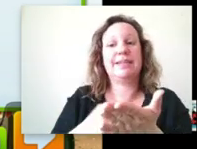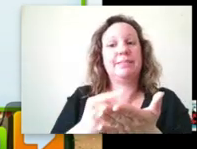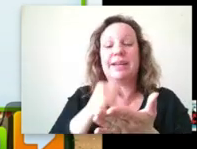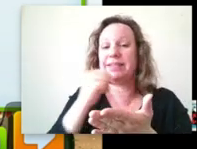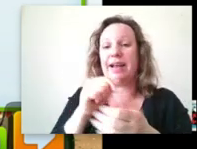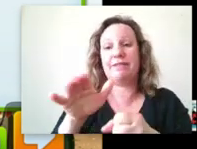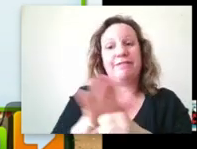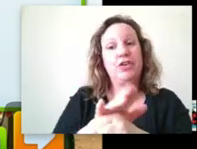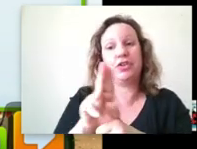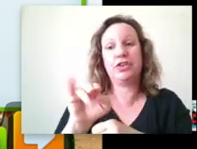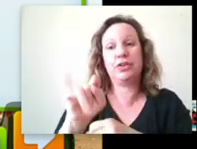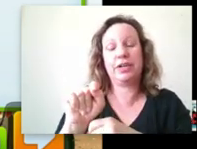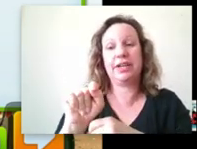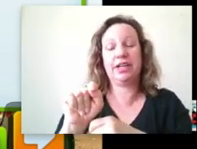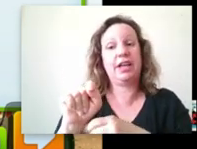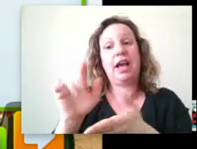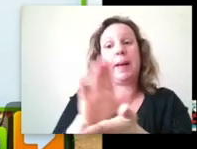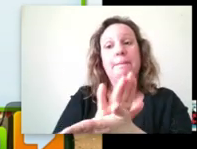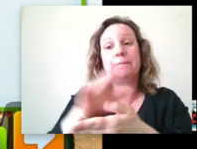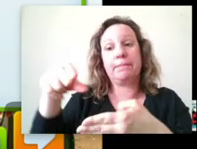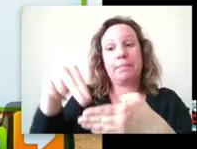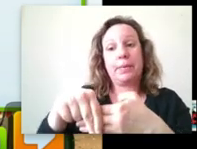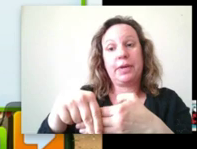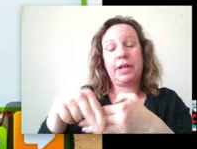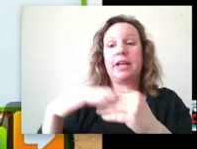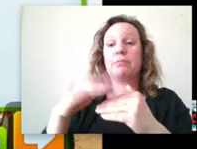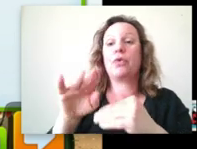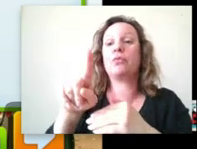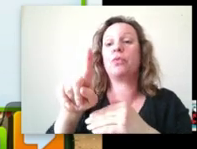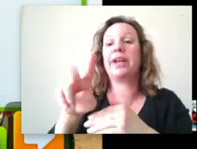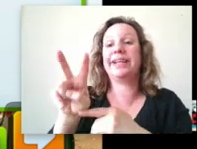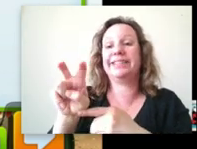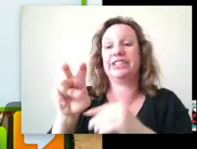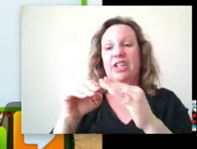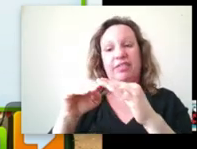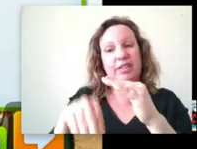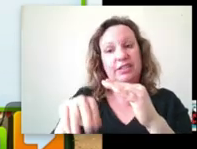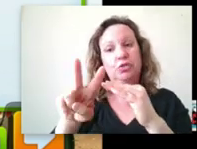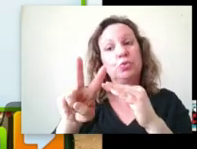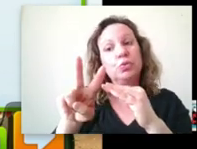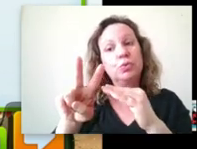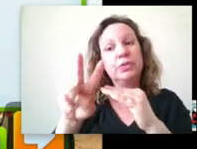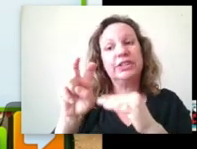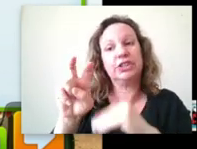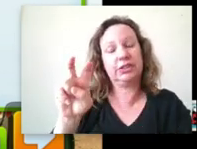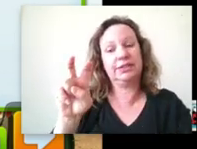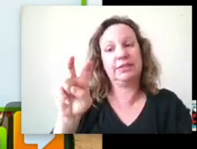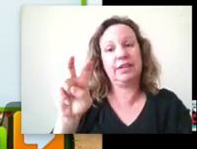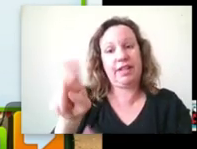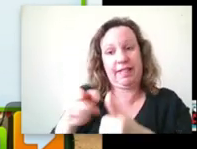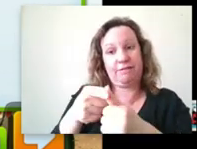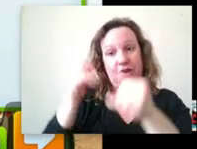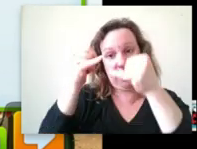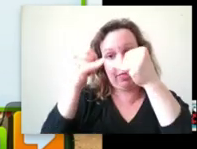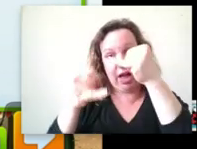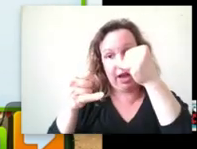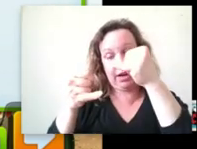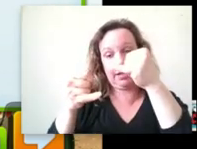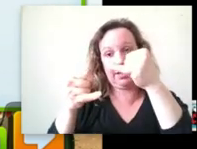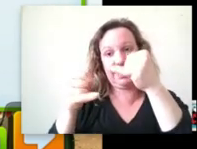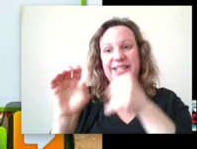a paperclip is more than 1 inch, but less than 2 inches. The first mark on the ruler is